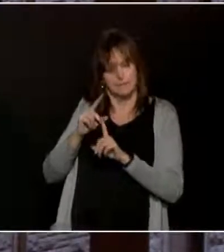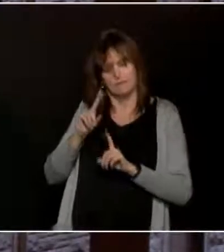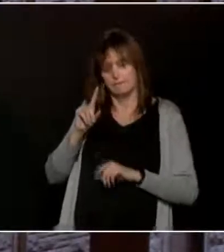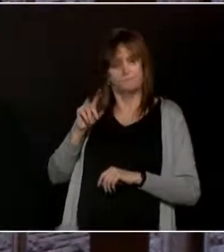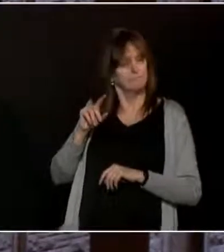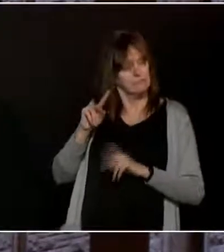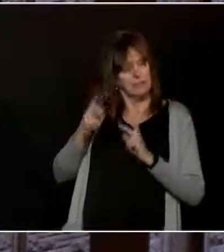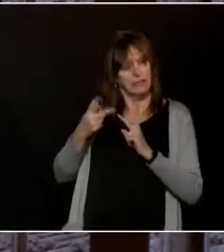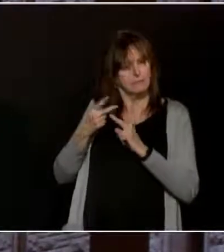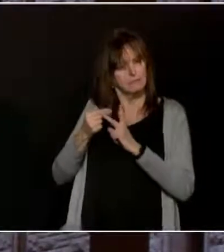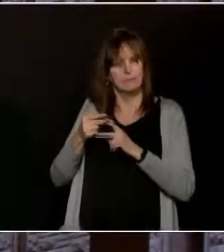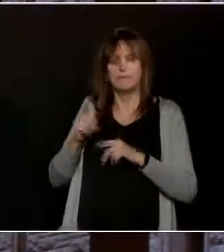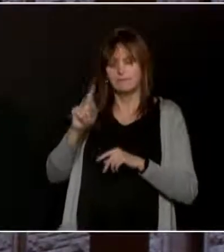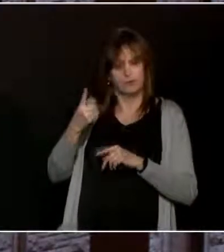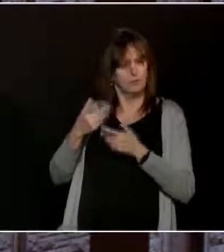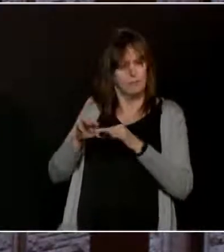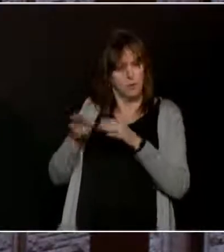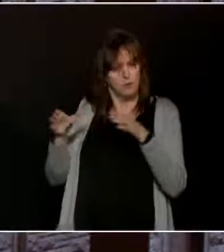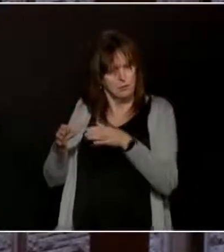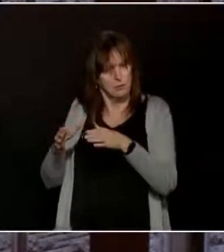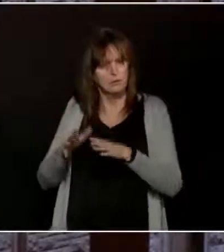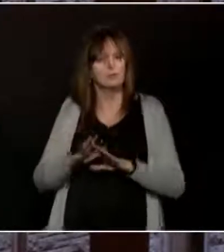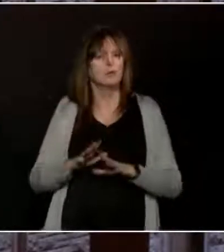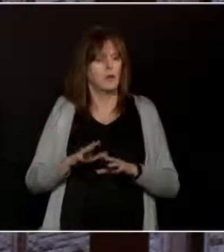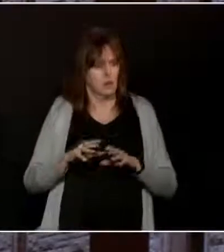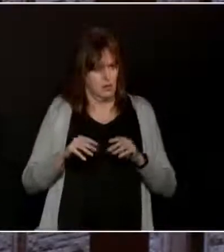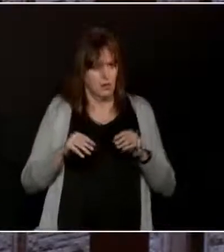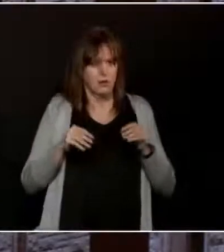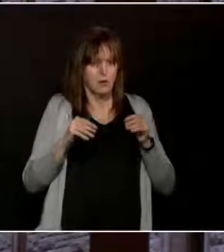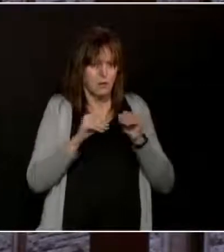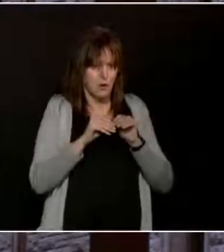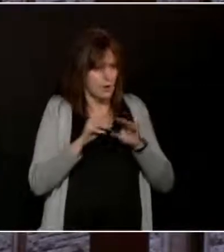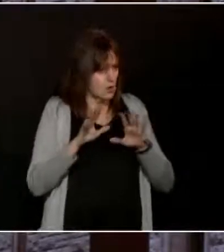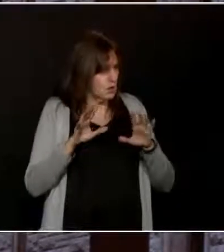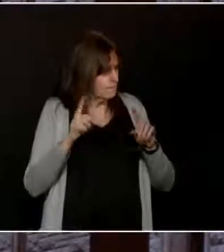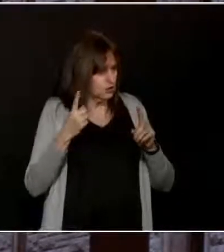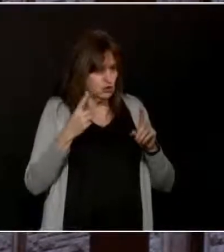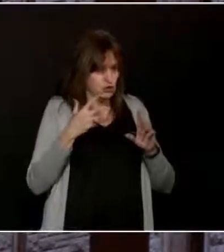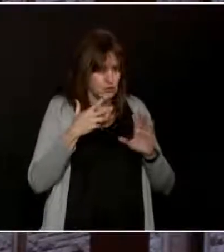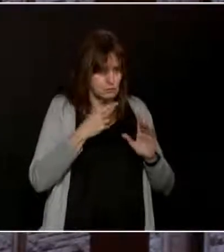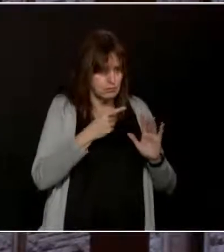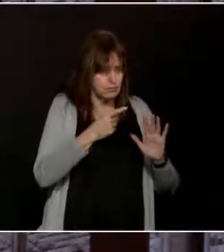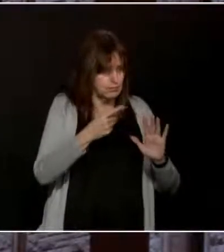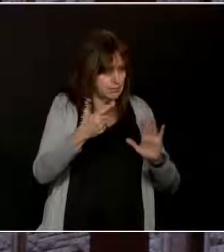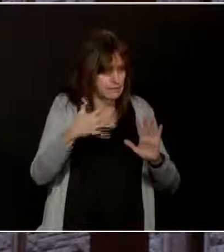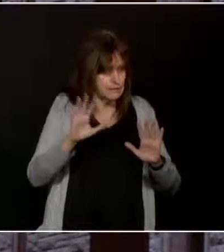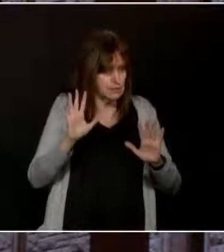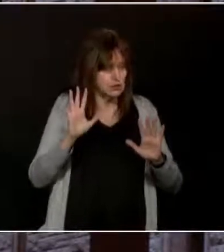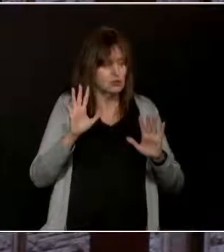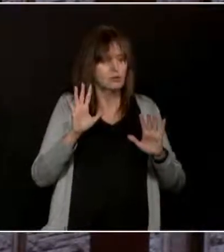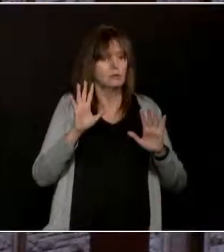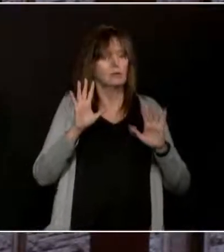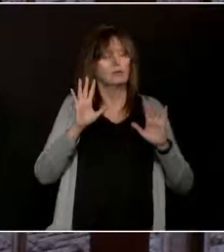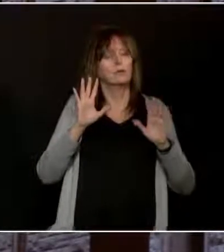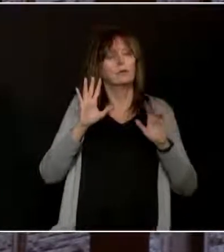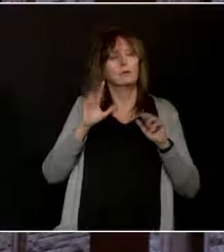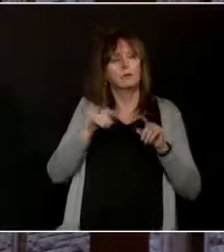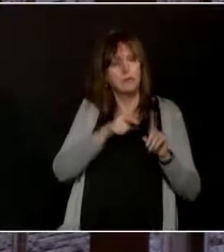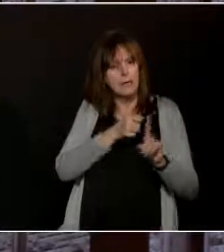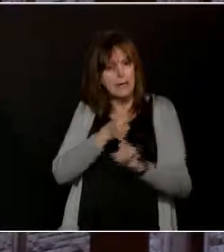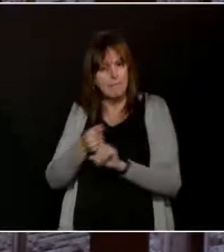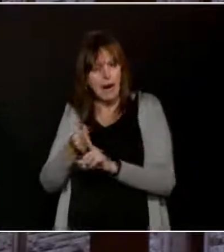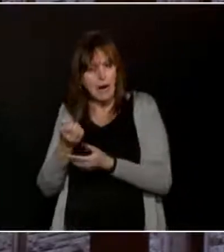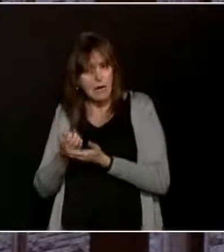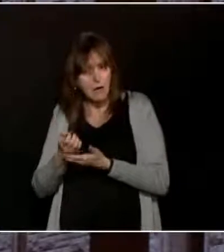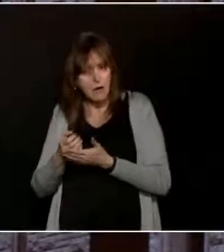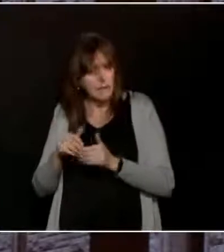get more and more vaccine coming in, more and more individuals with one dose of vaccine in, with purported 80% with the Pfizer and